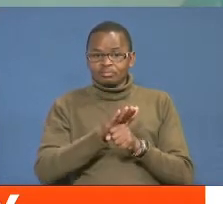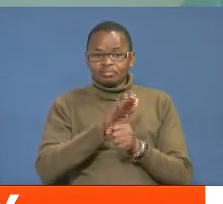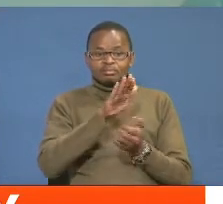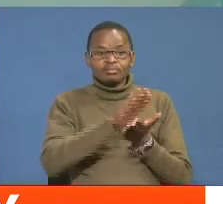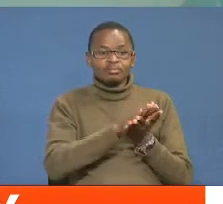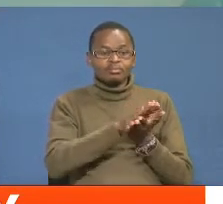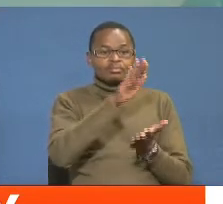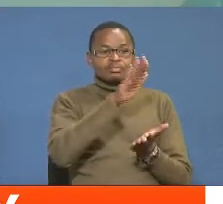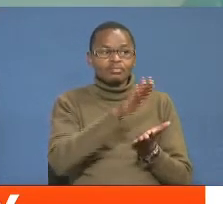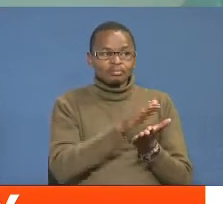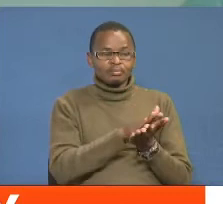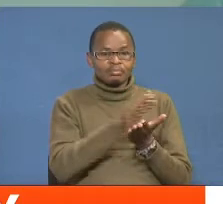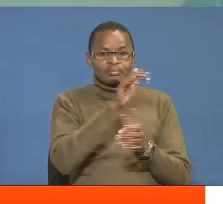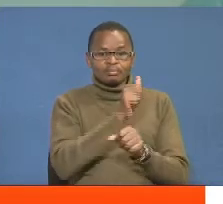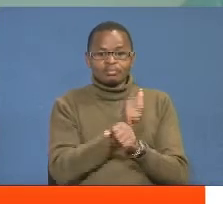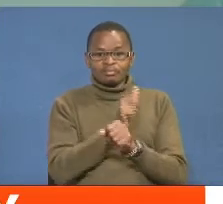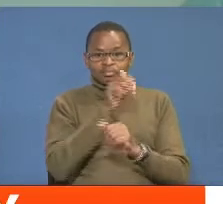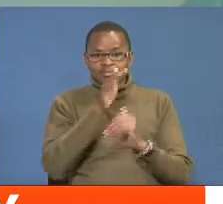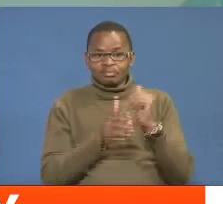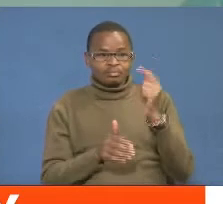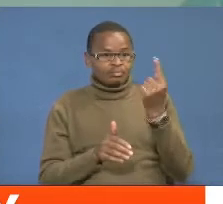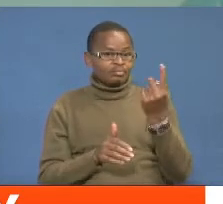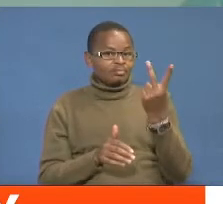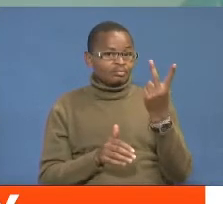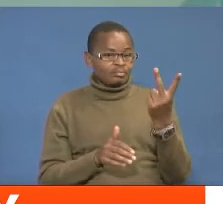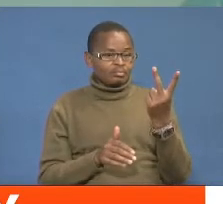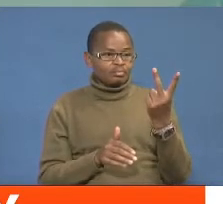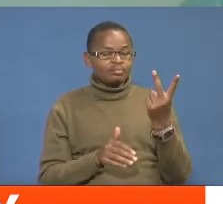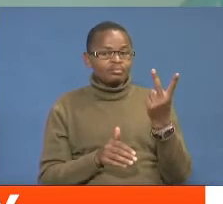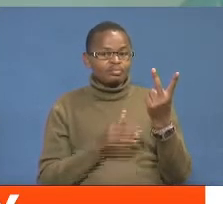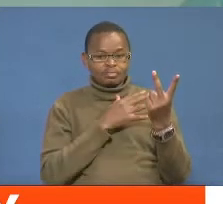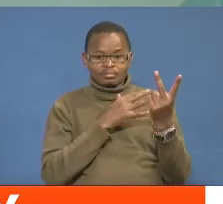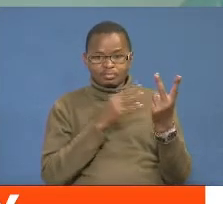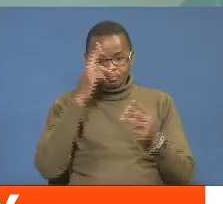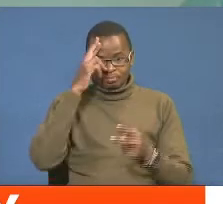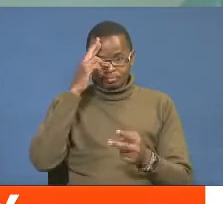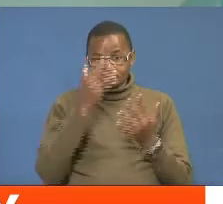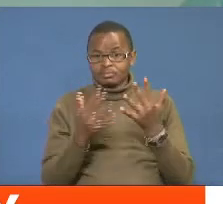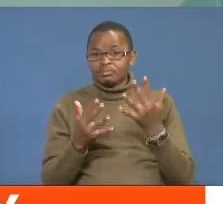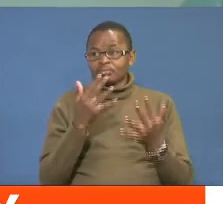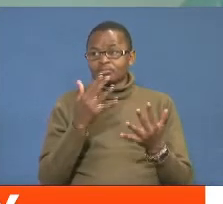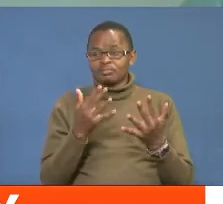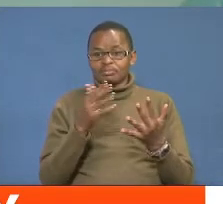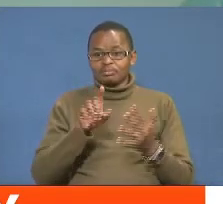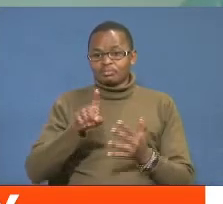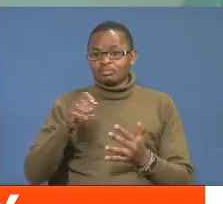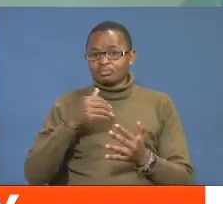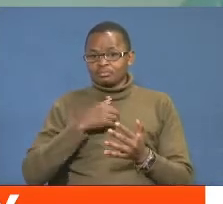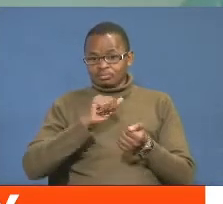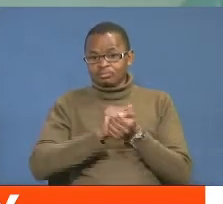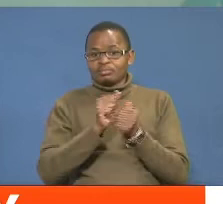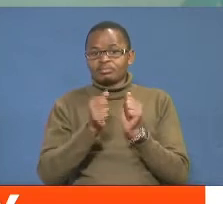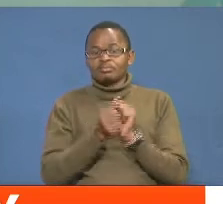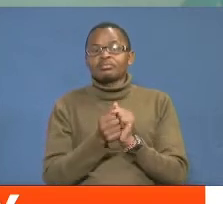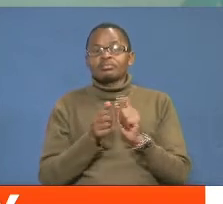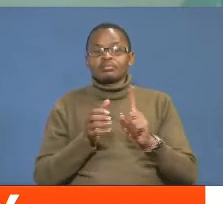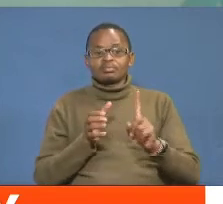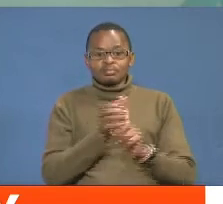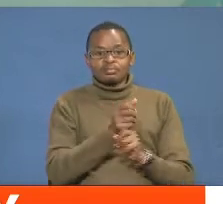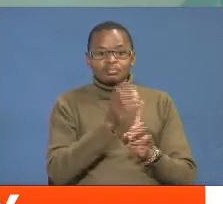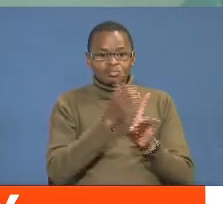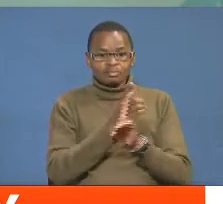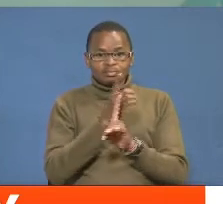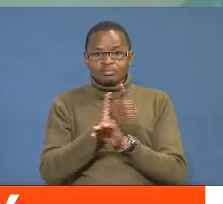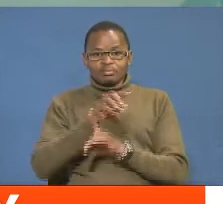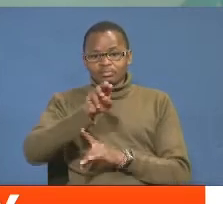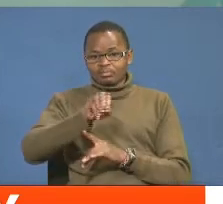more dangerous than the first two waves. And the reason could be that, you know, the virus has changed. It's acquired